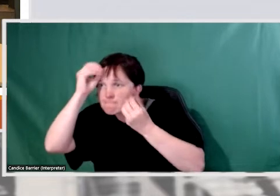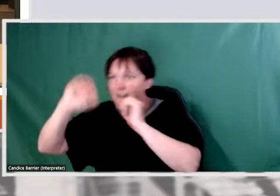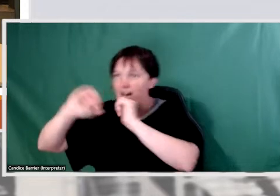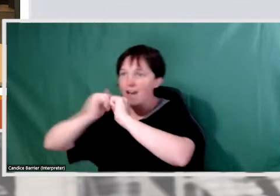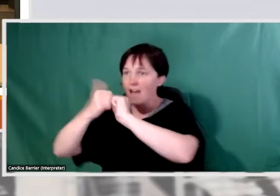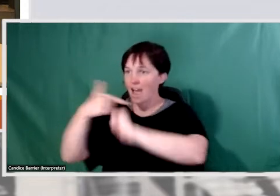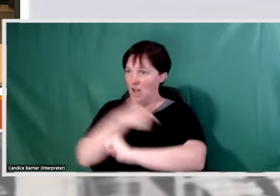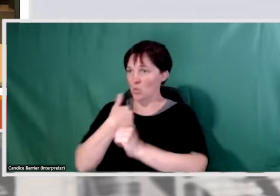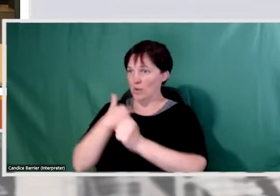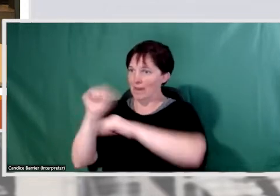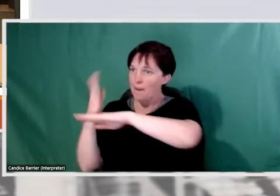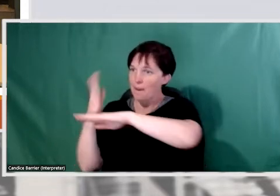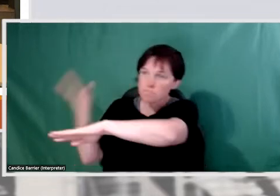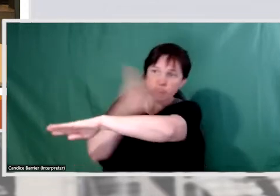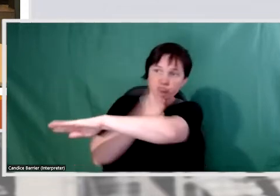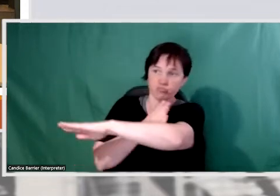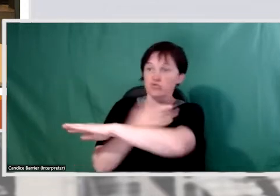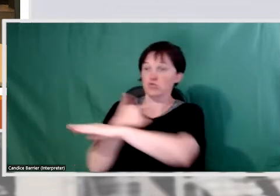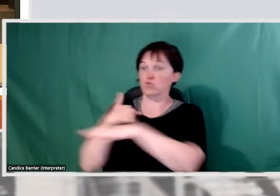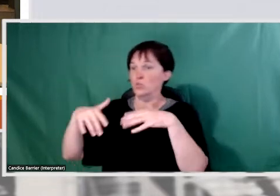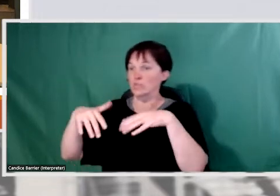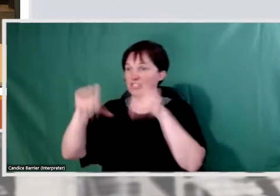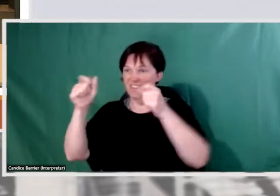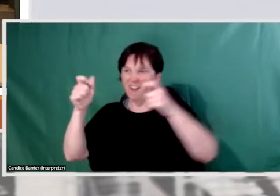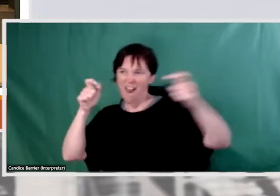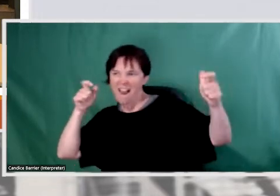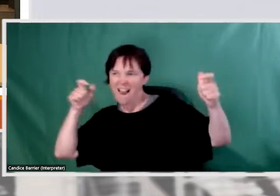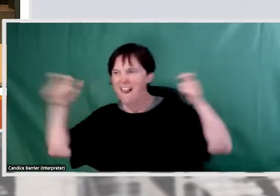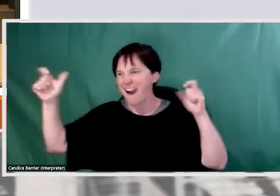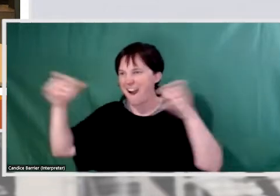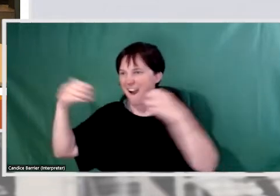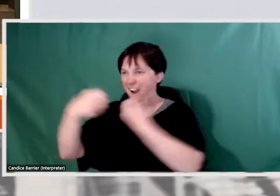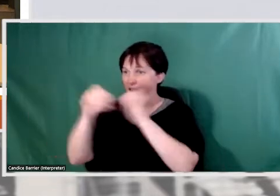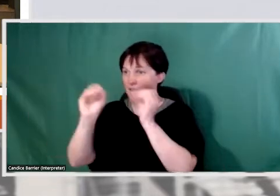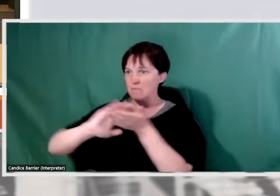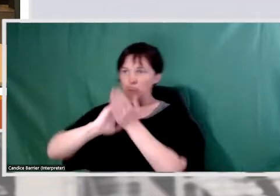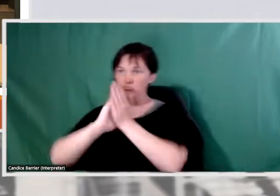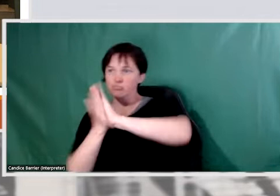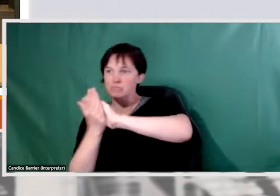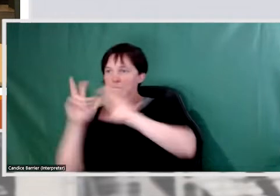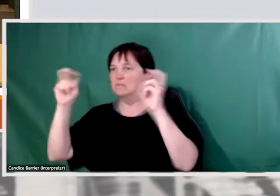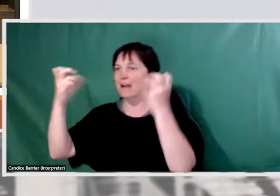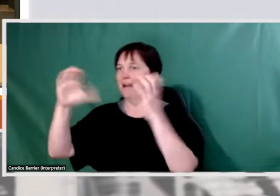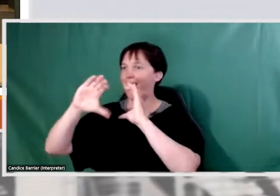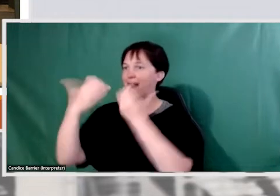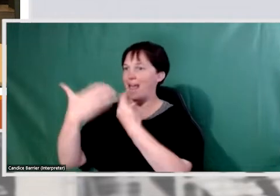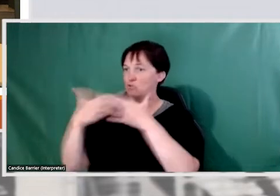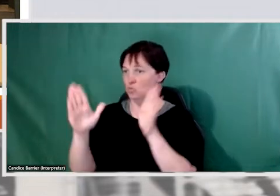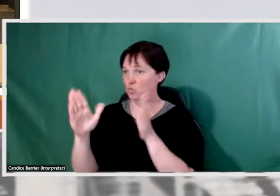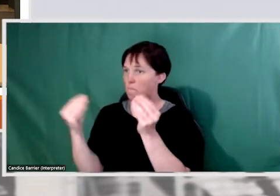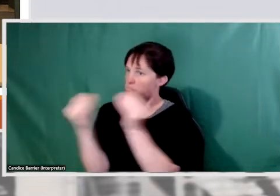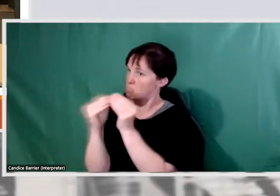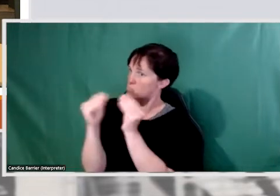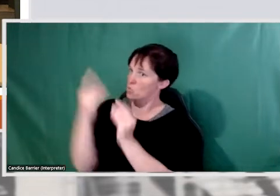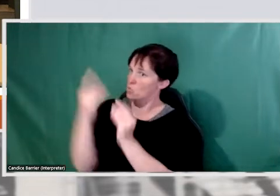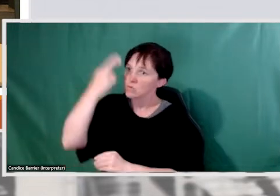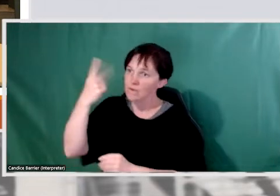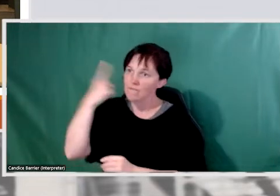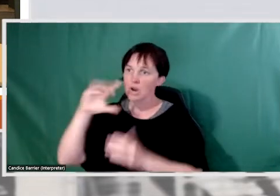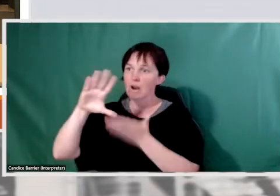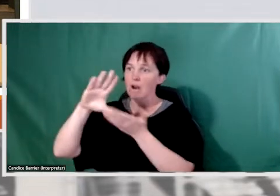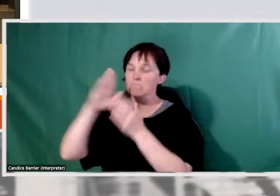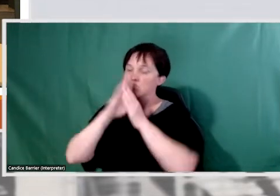this improvement. We took the large office and we converted it into the classroom space, so it was more conducive for quiet and